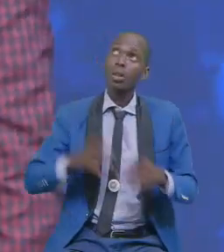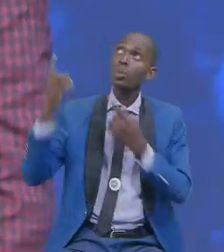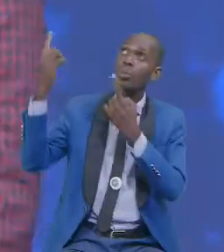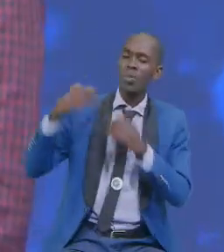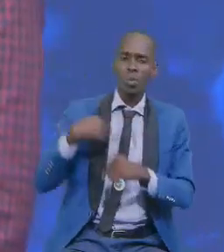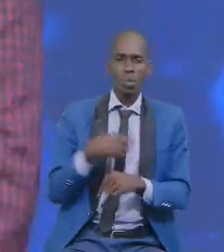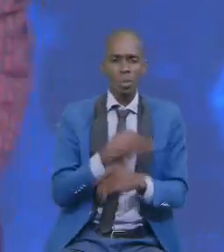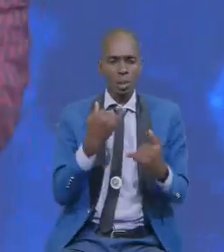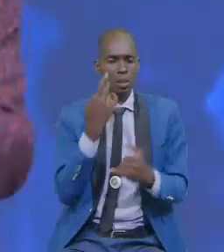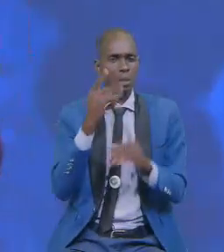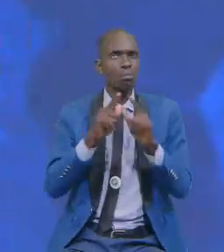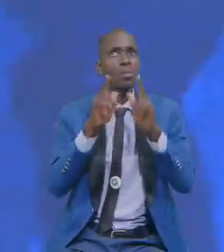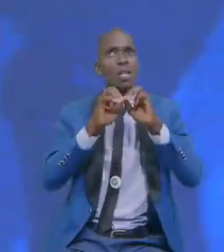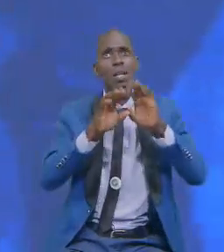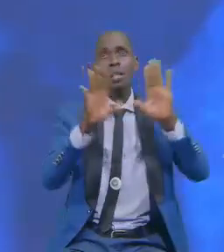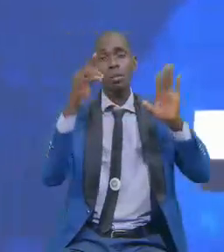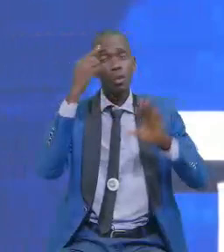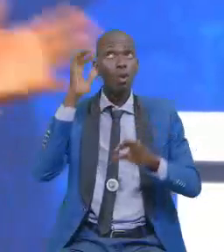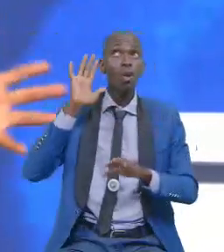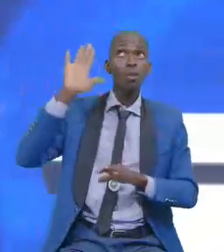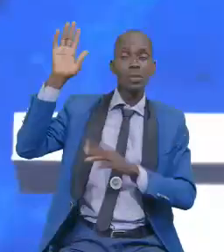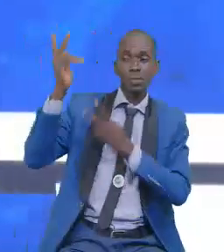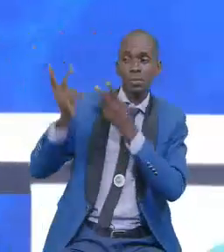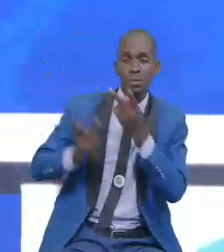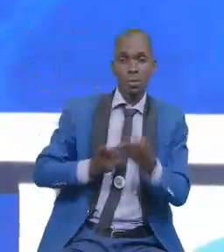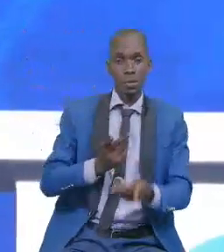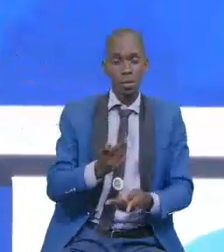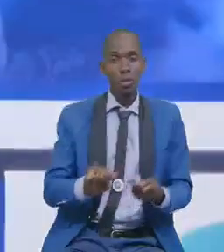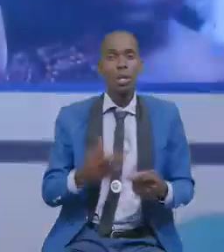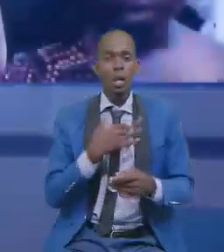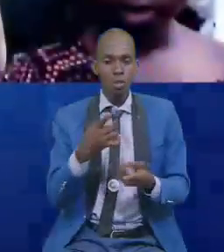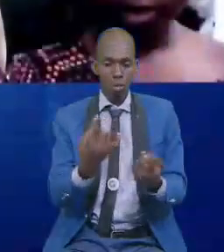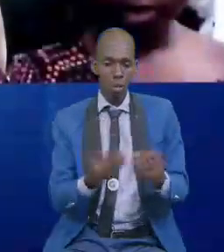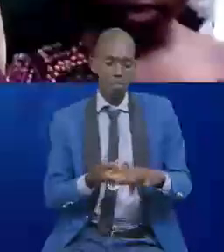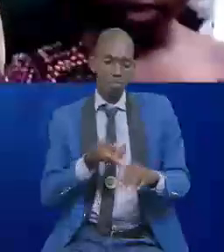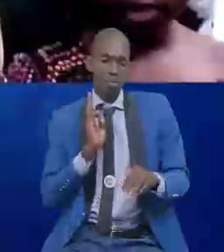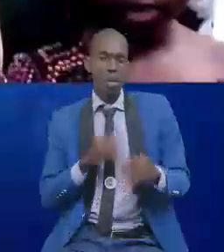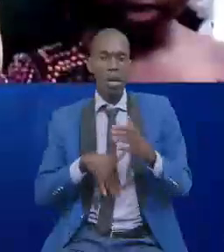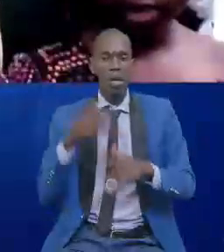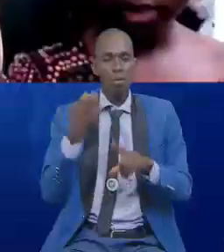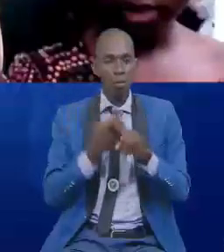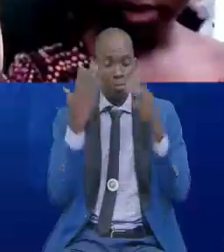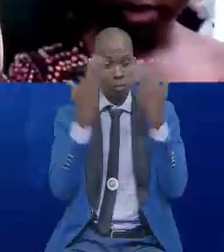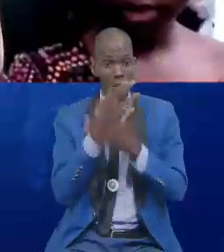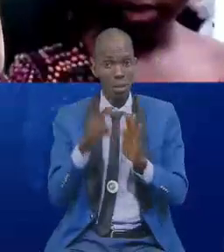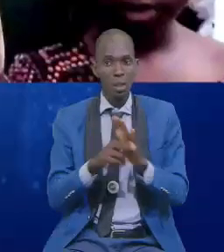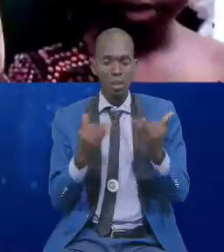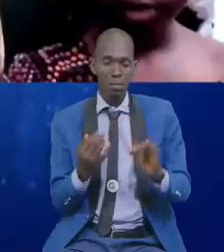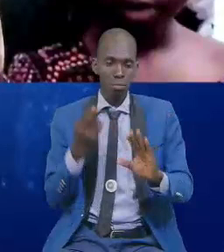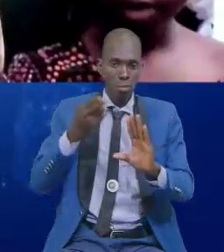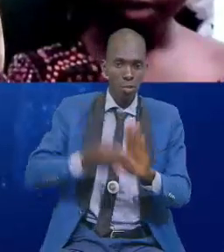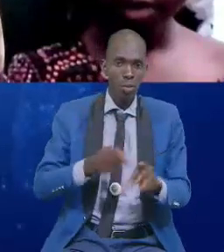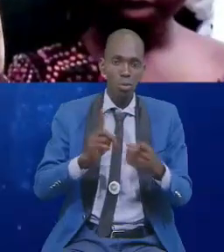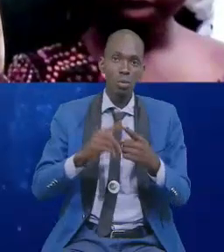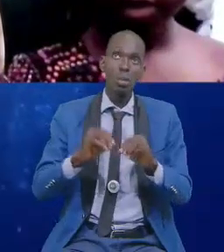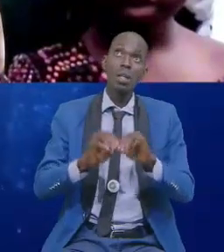light because of his visitation. And you come out of darkness and you come to the light of the kingdom